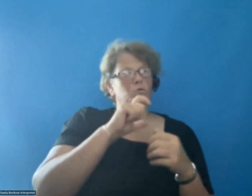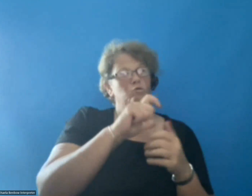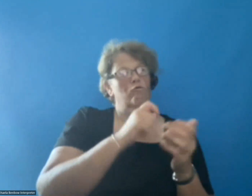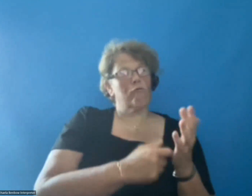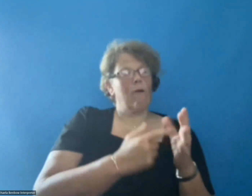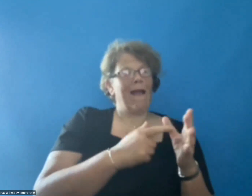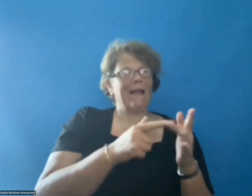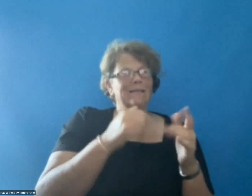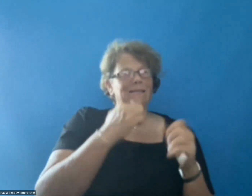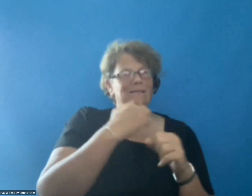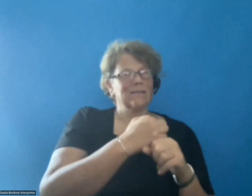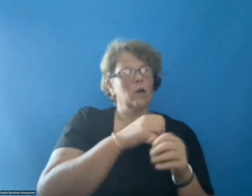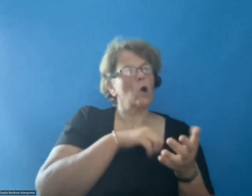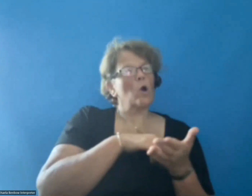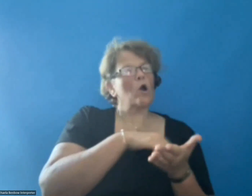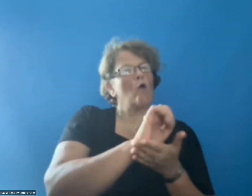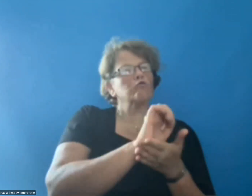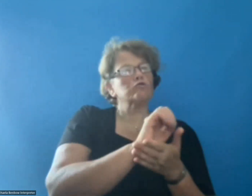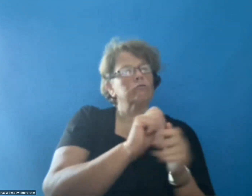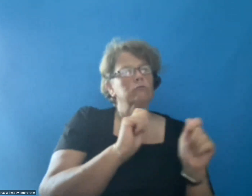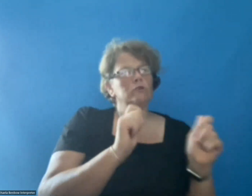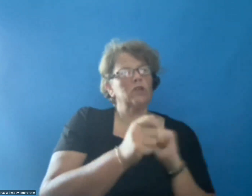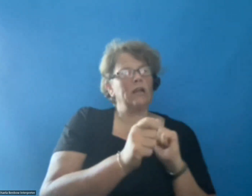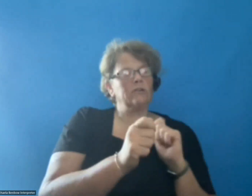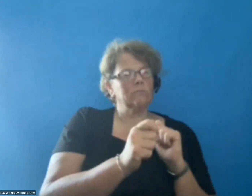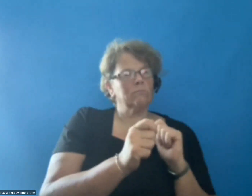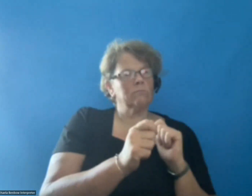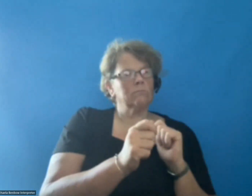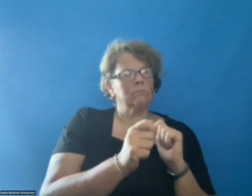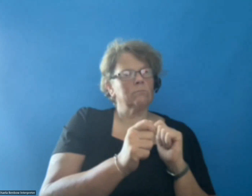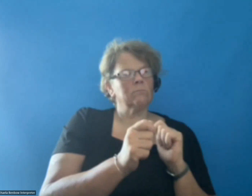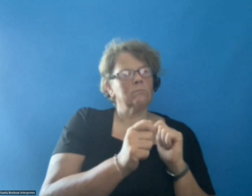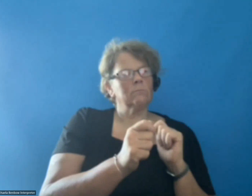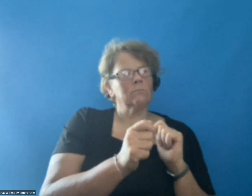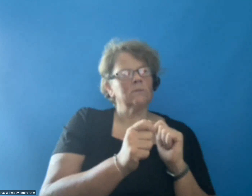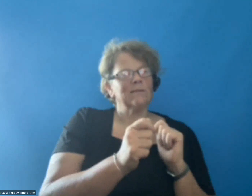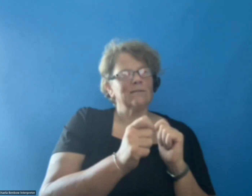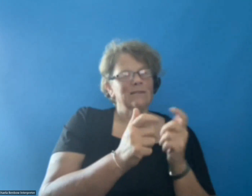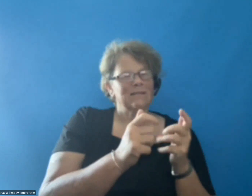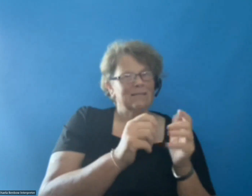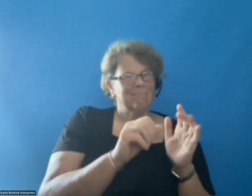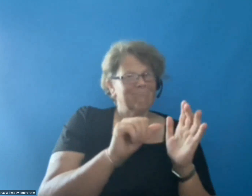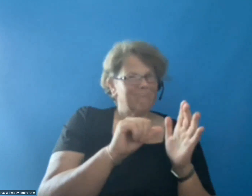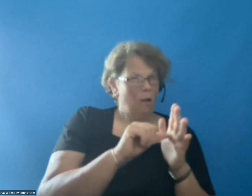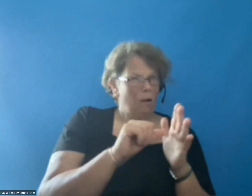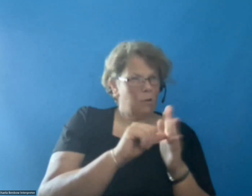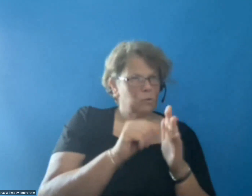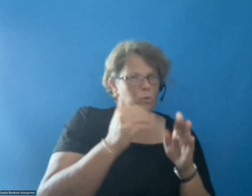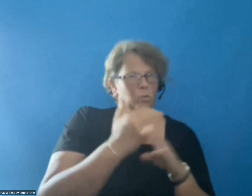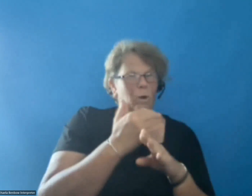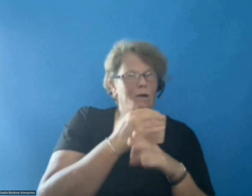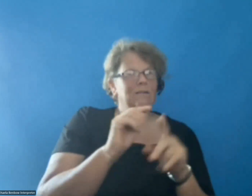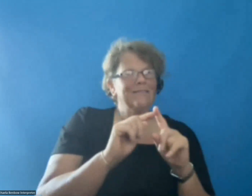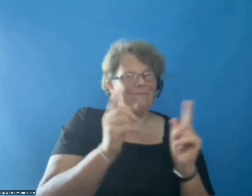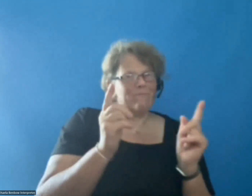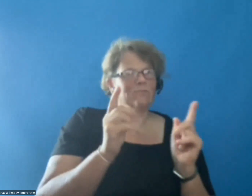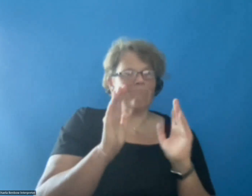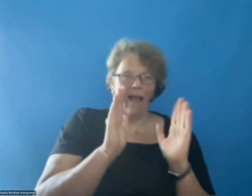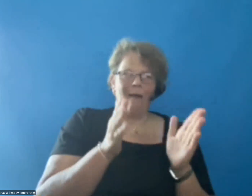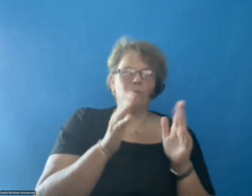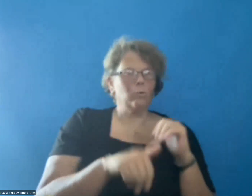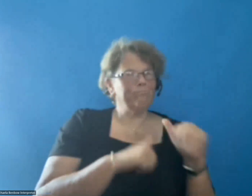sort of cultural change. You know, it's quite hard, isn't it, to encourage people to work differently, but we've got to keep working on that, and that will